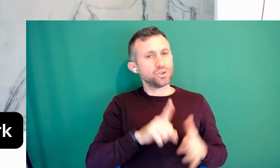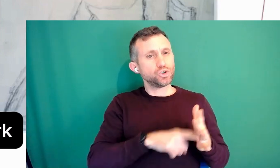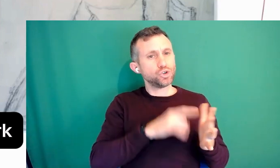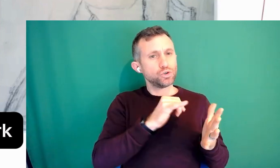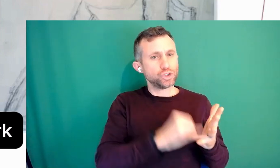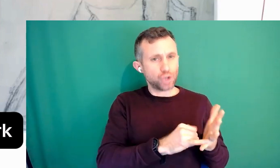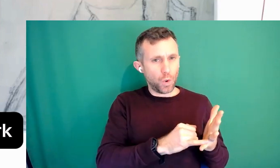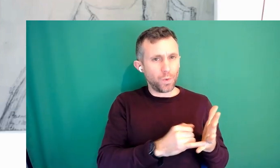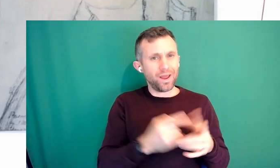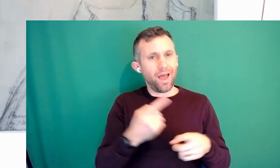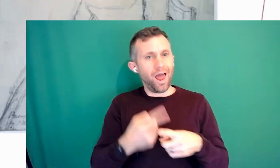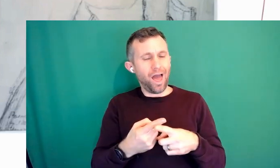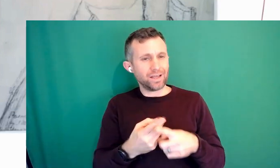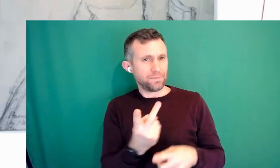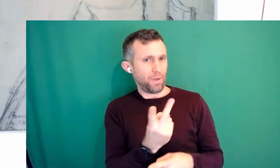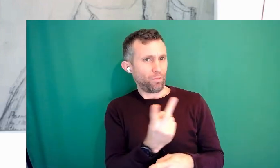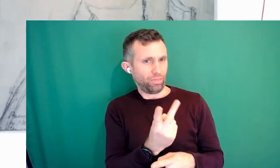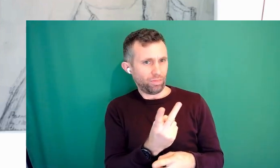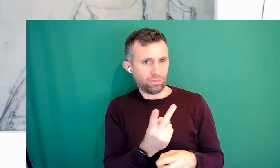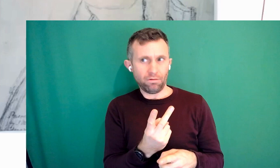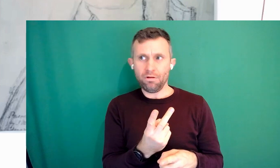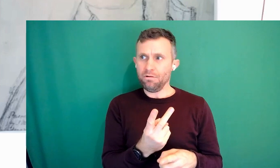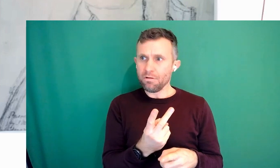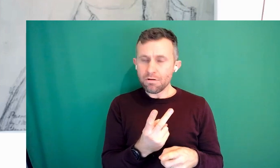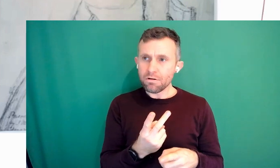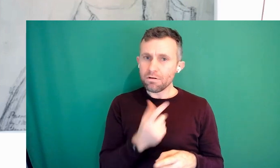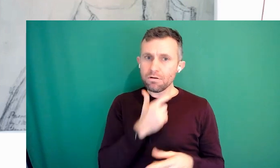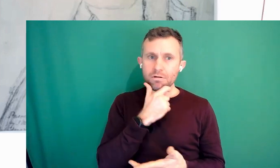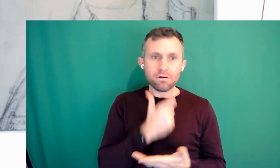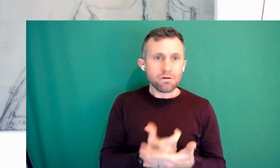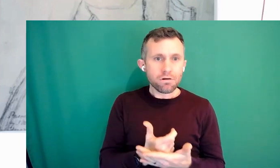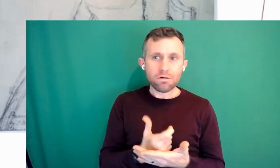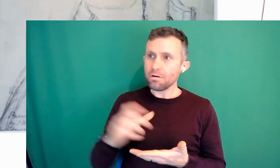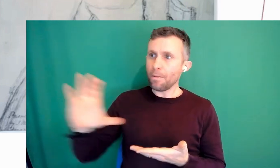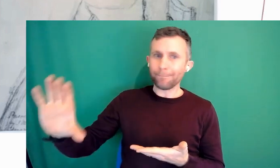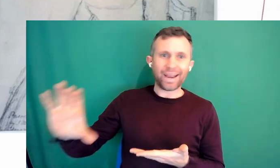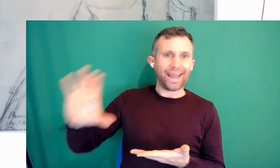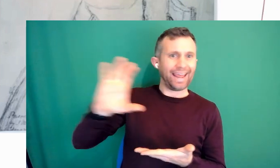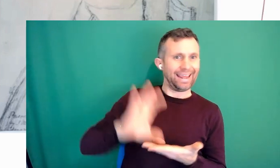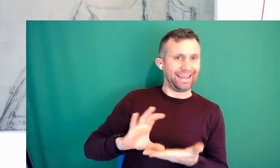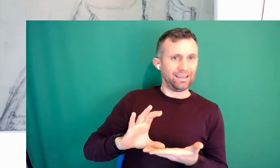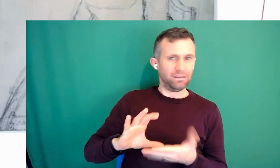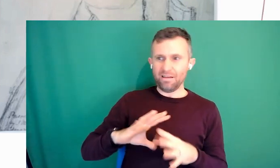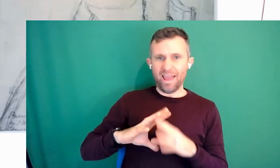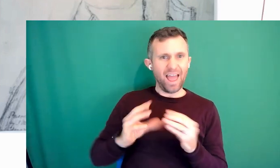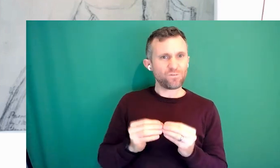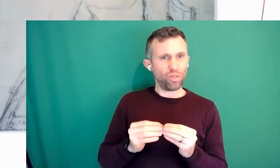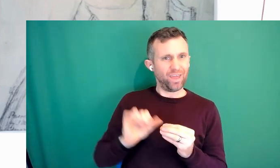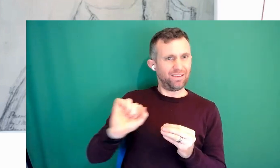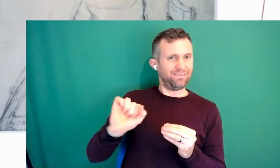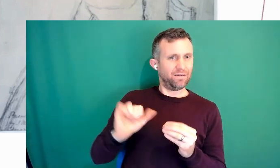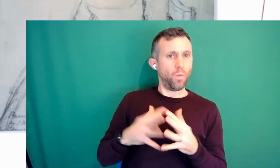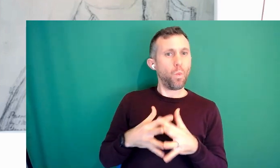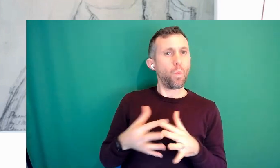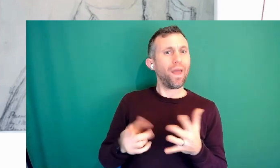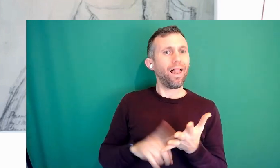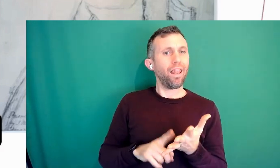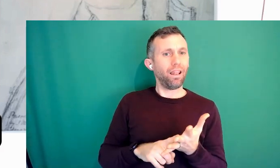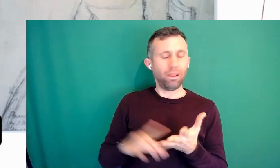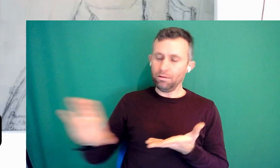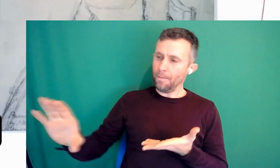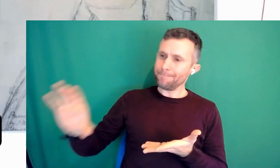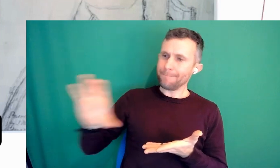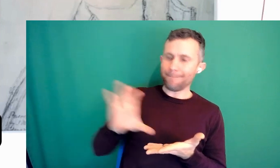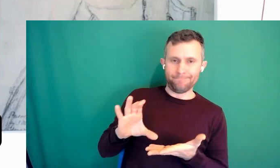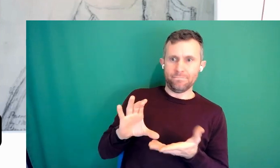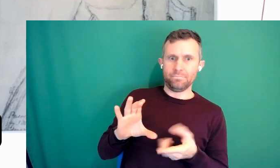too busy with work. So he bought anything he could in Britain. As his collection grew, he realized